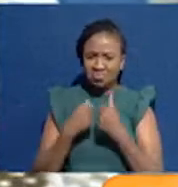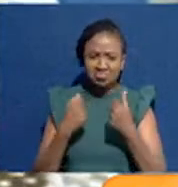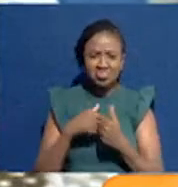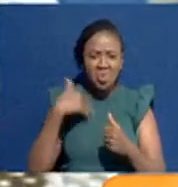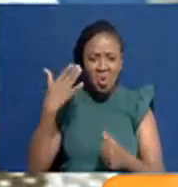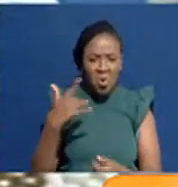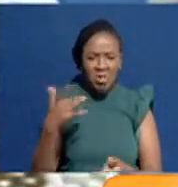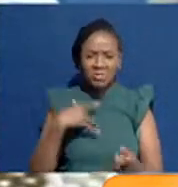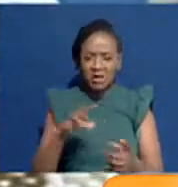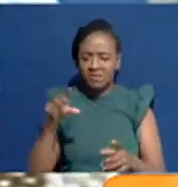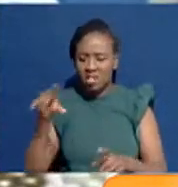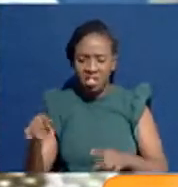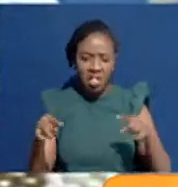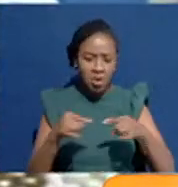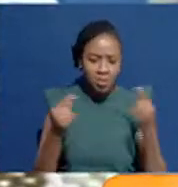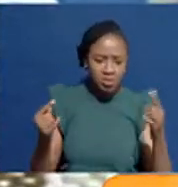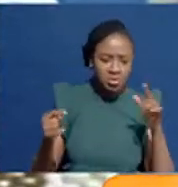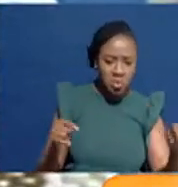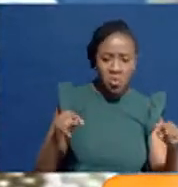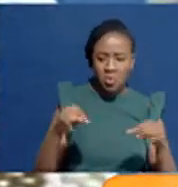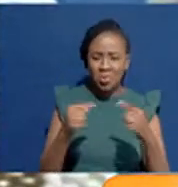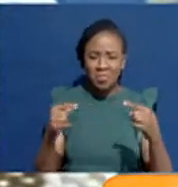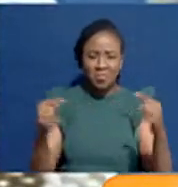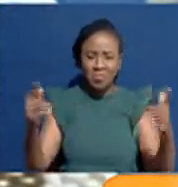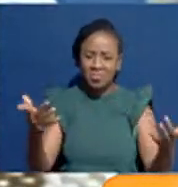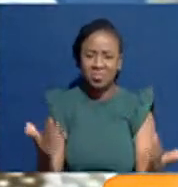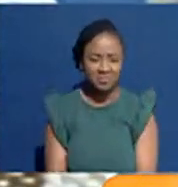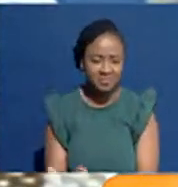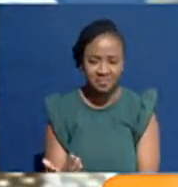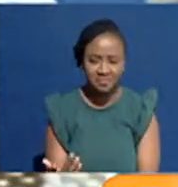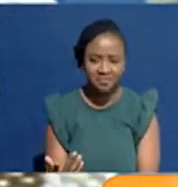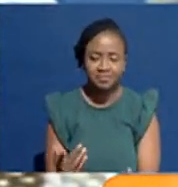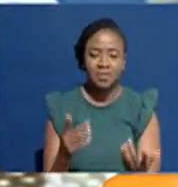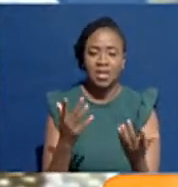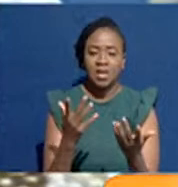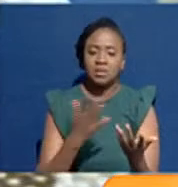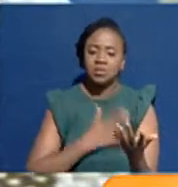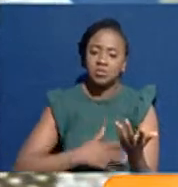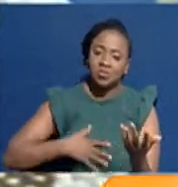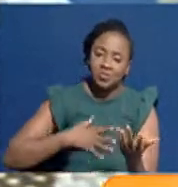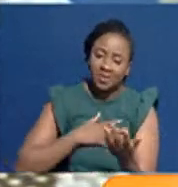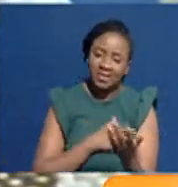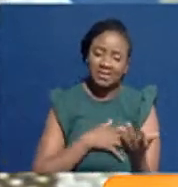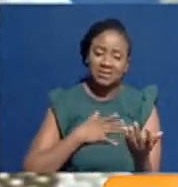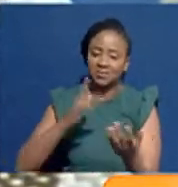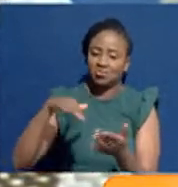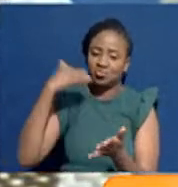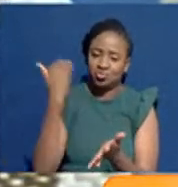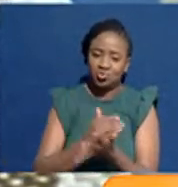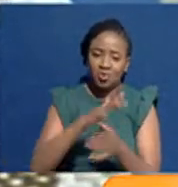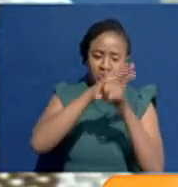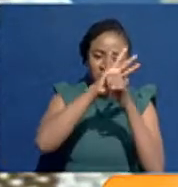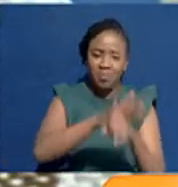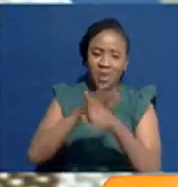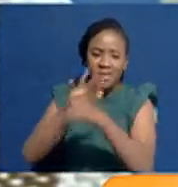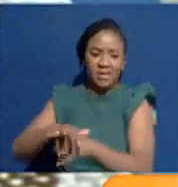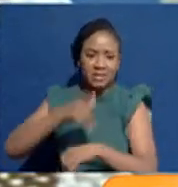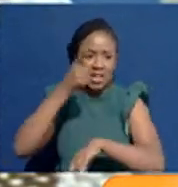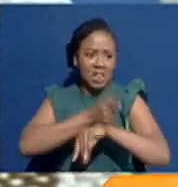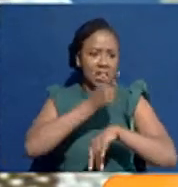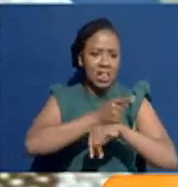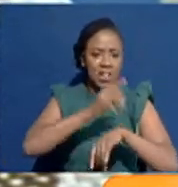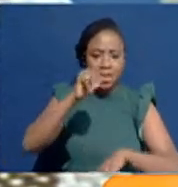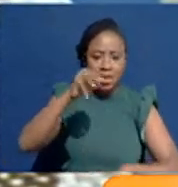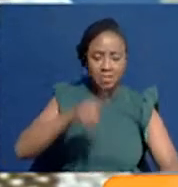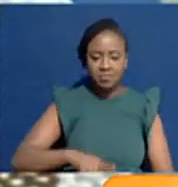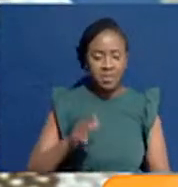always one thing or the other that we have to fight about. And finally, can they kindly stop intimidating members of parliament? And let me just